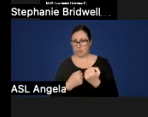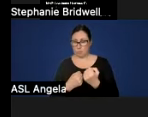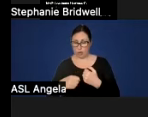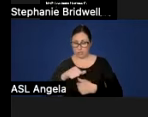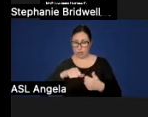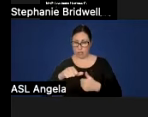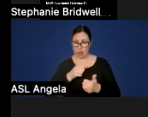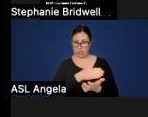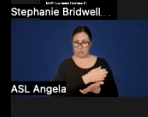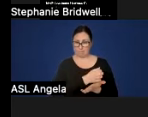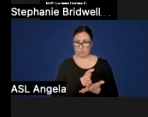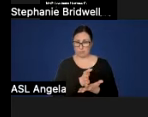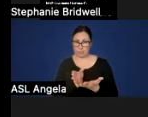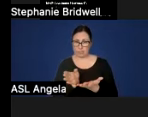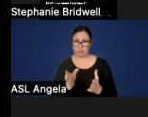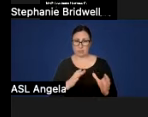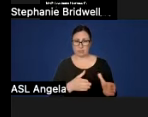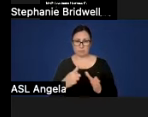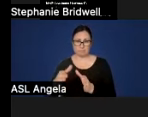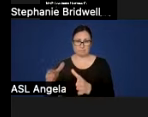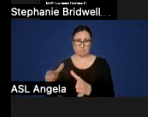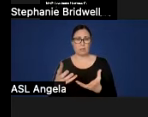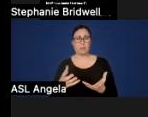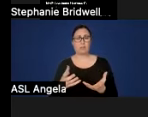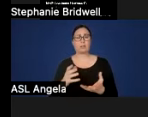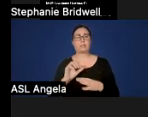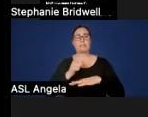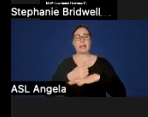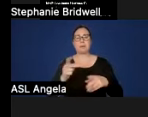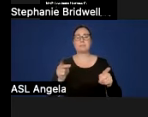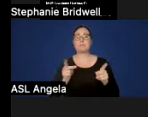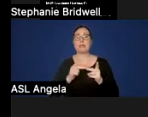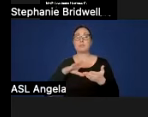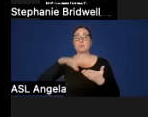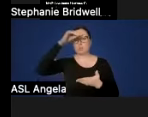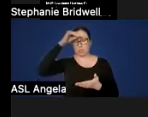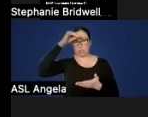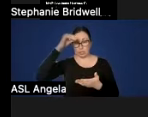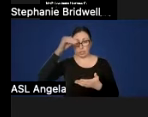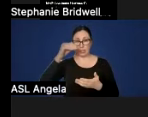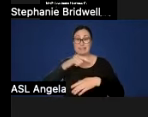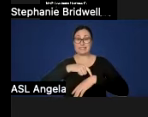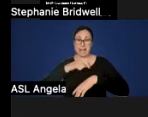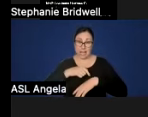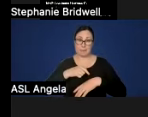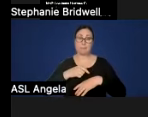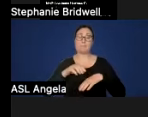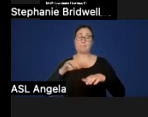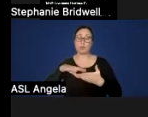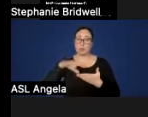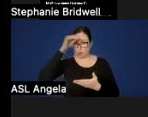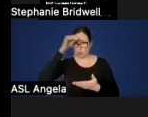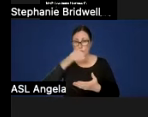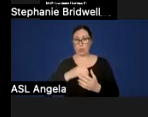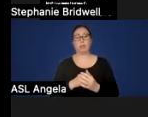know, like I said, kind of creating those spaces for learning. How are you keeping your staff informed? So sometimes what can